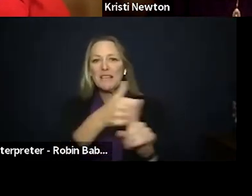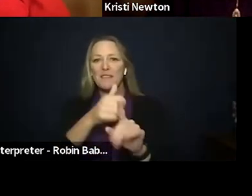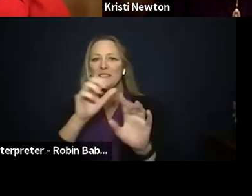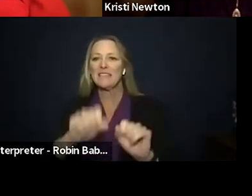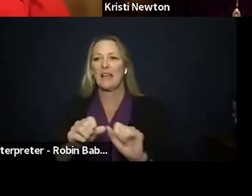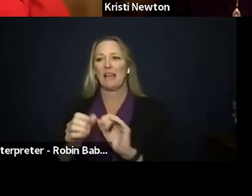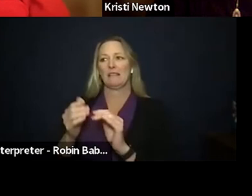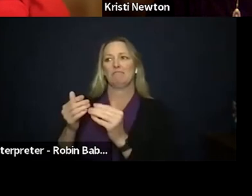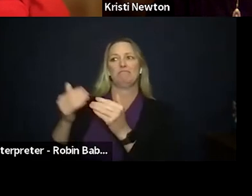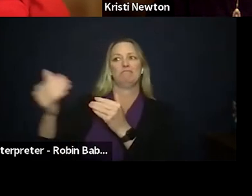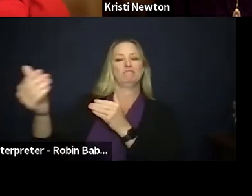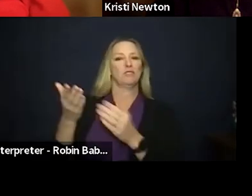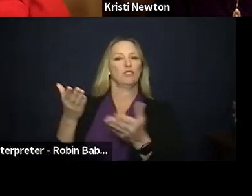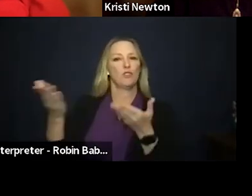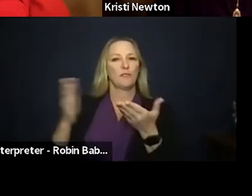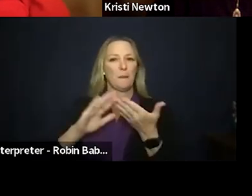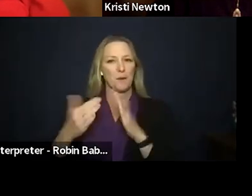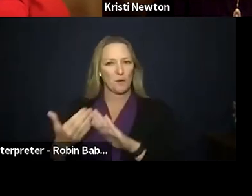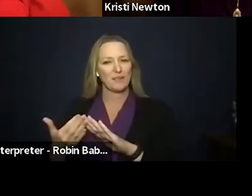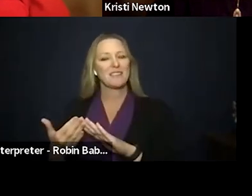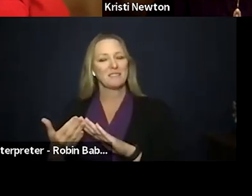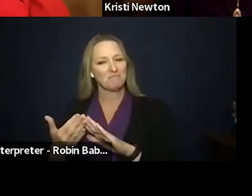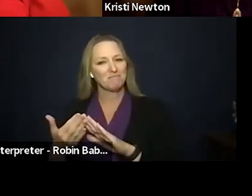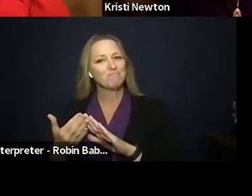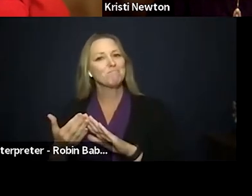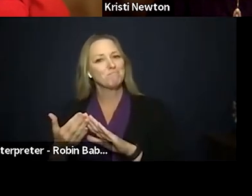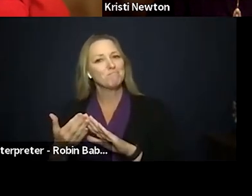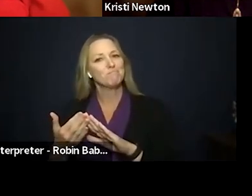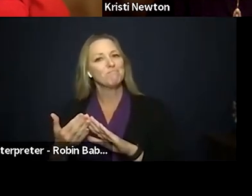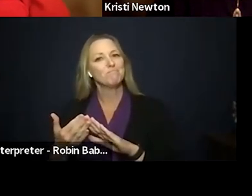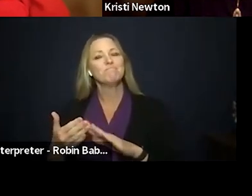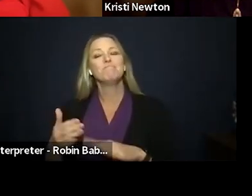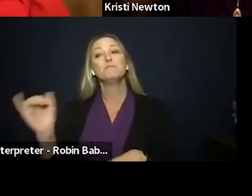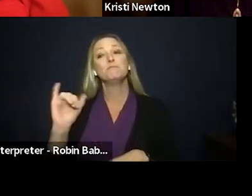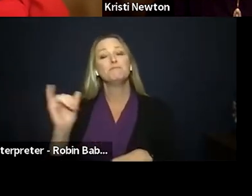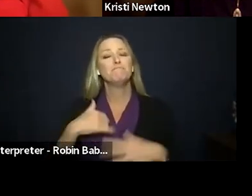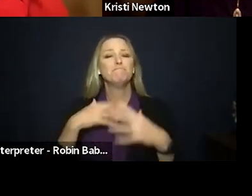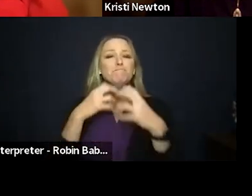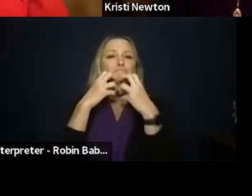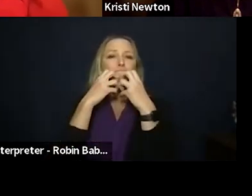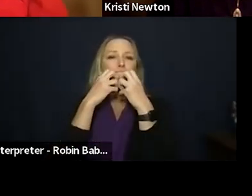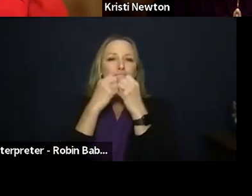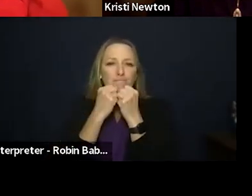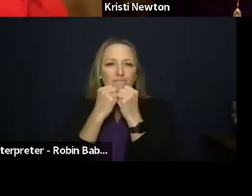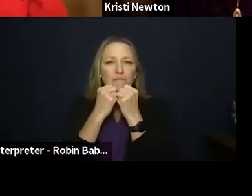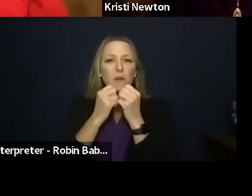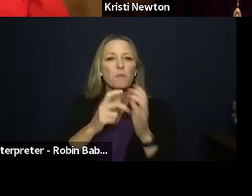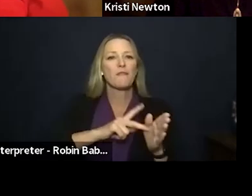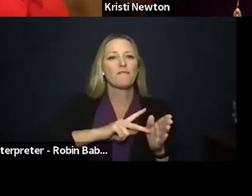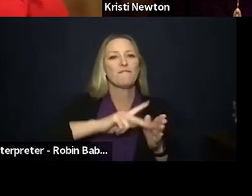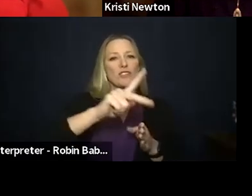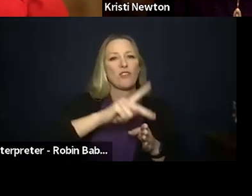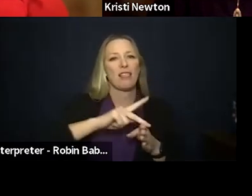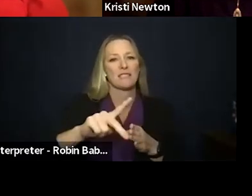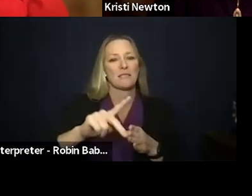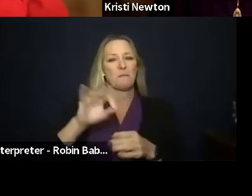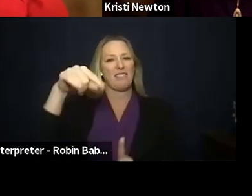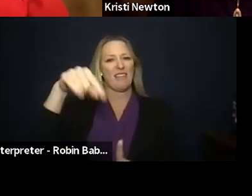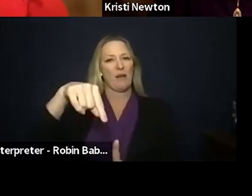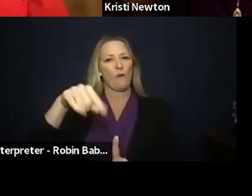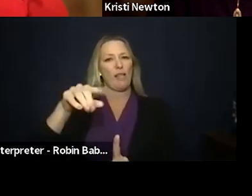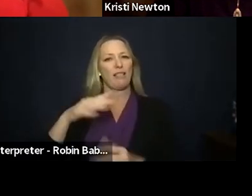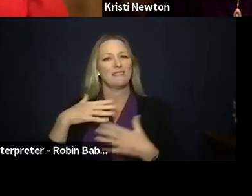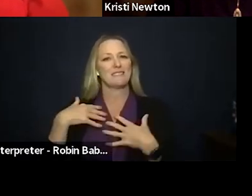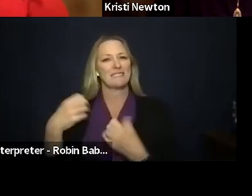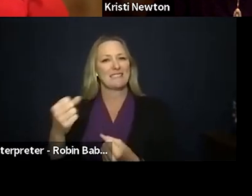go forward with that i really also value the professionalism of the wellness center it is fabulous i have